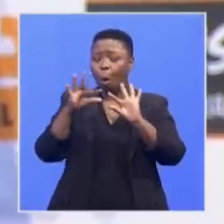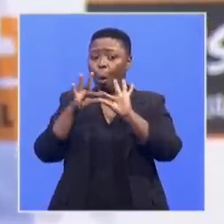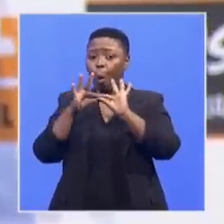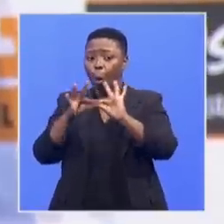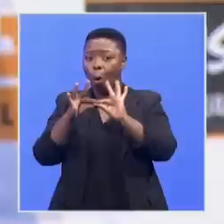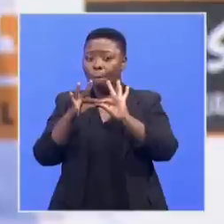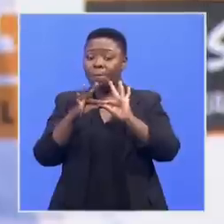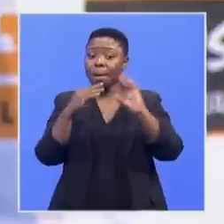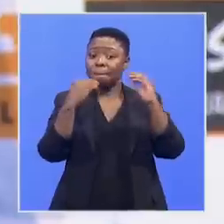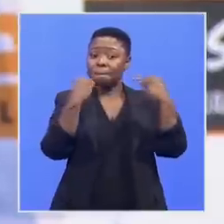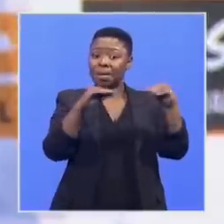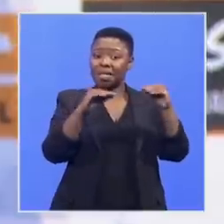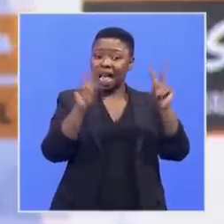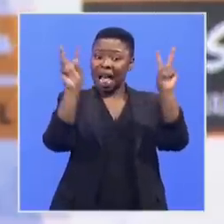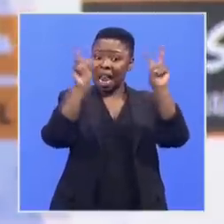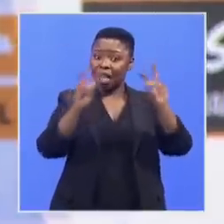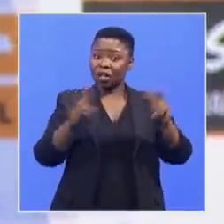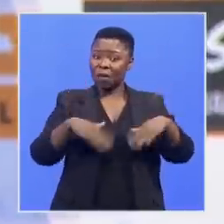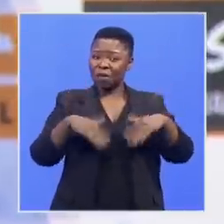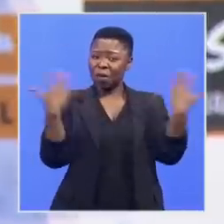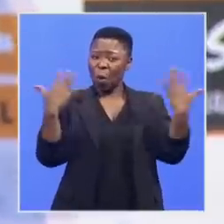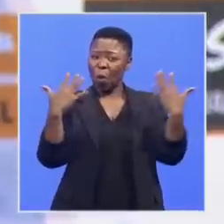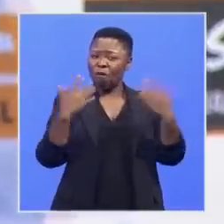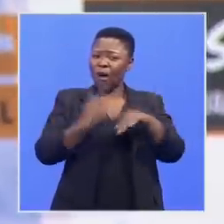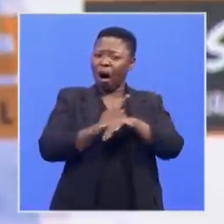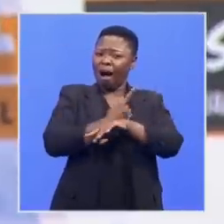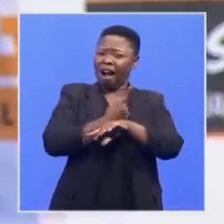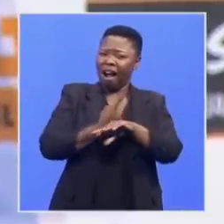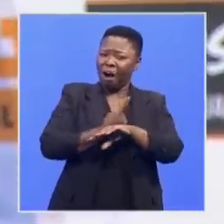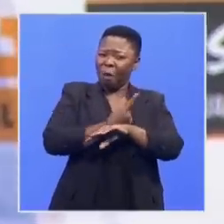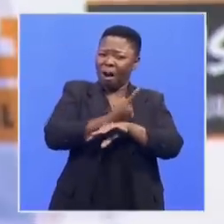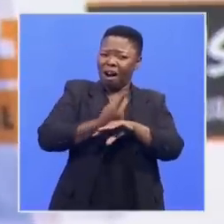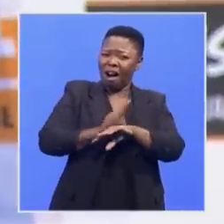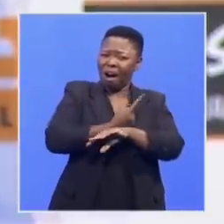electricity for several hours in a day.